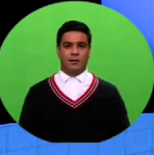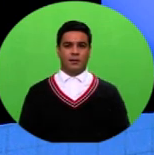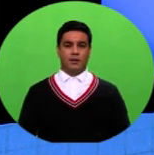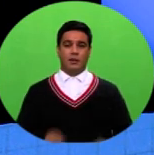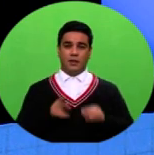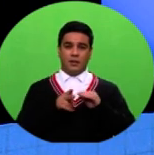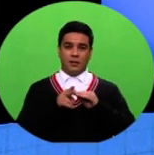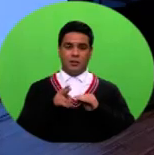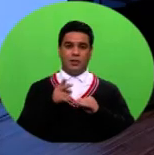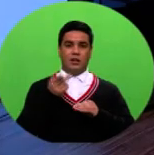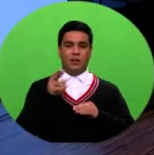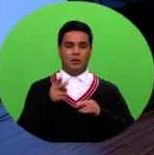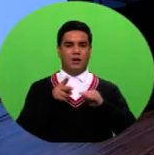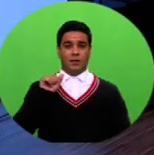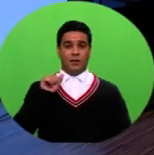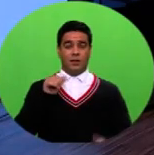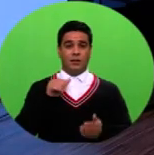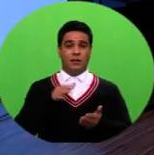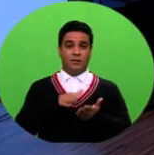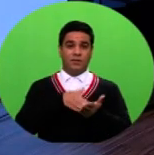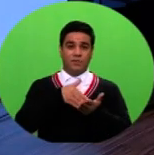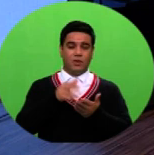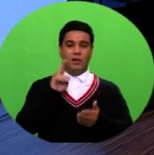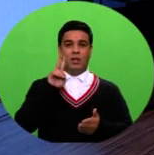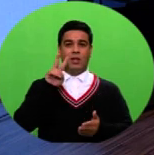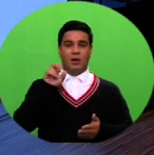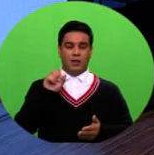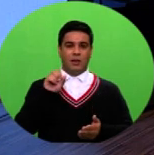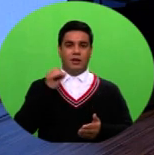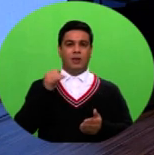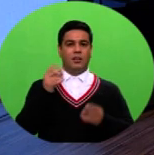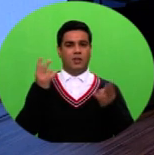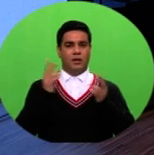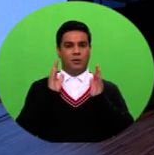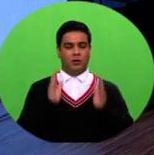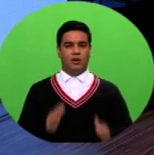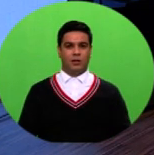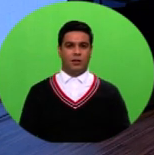Kesish uchun qaychi, yelimlash uchun pva yelimi kerak bo'ladi.